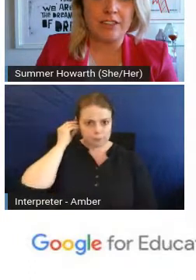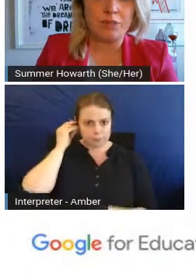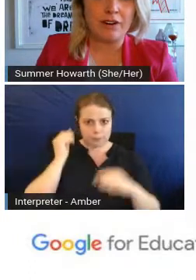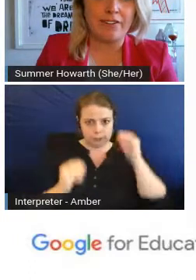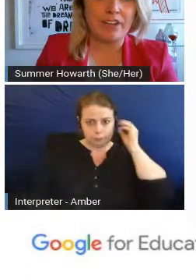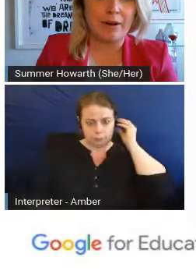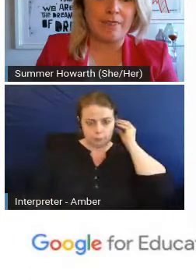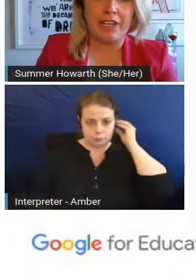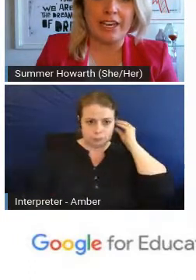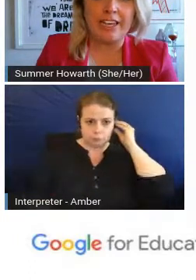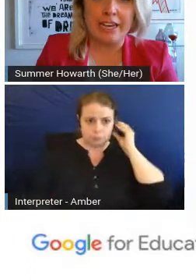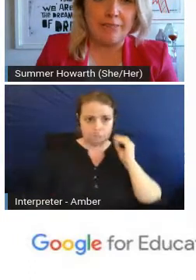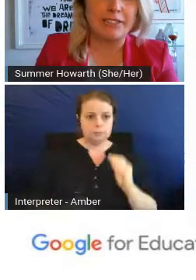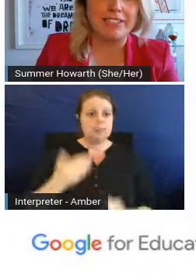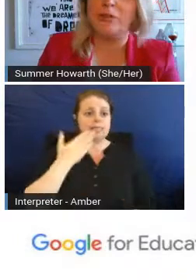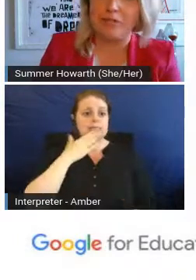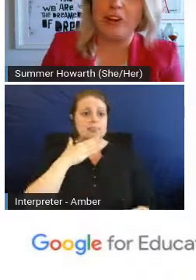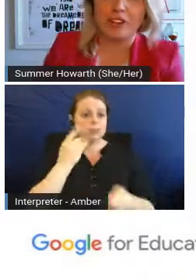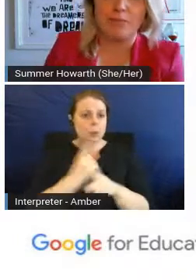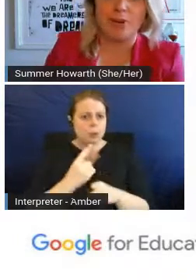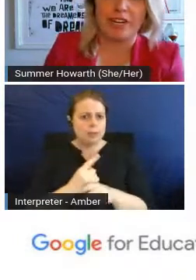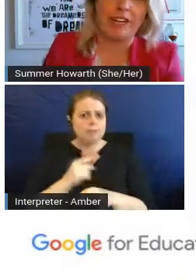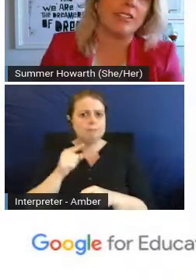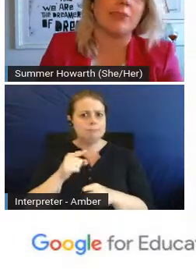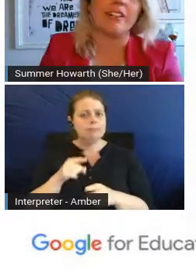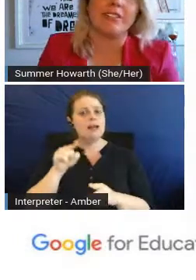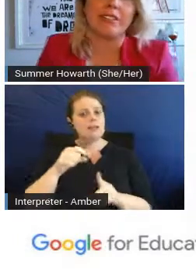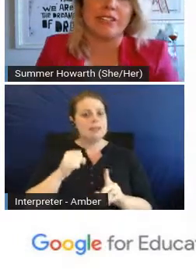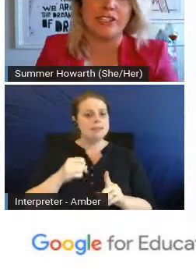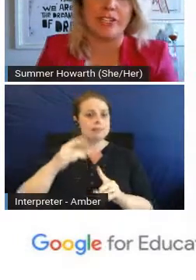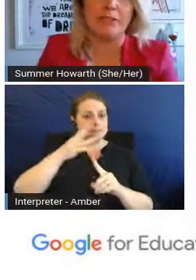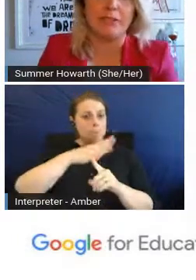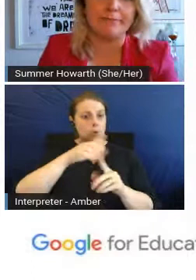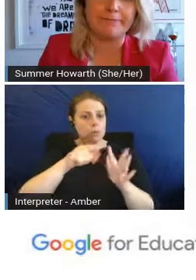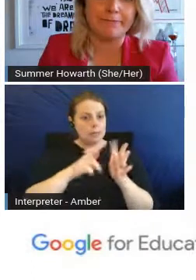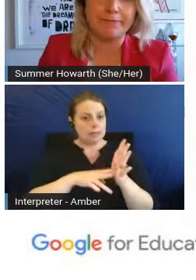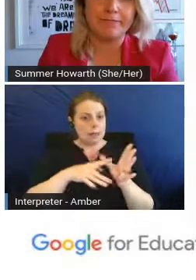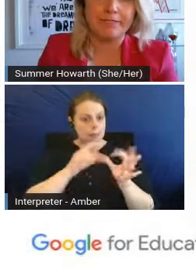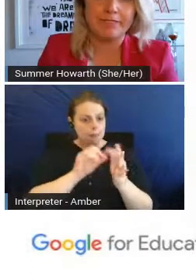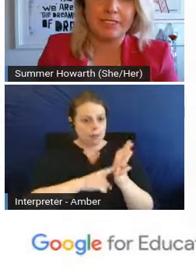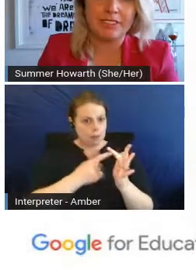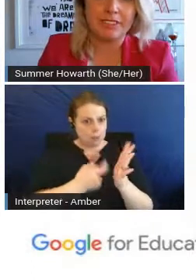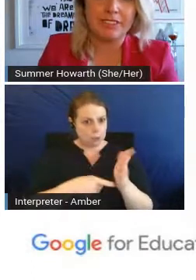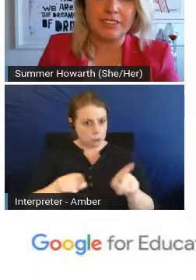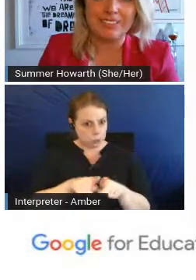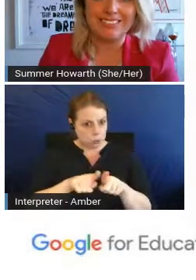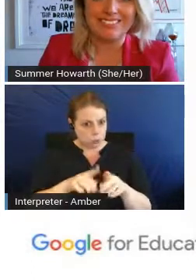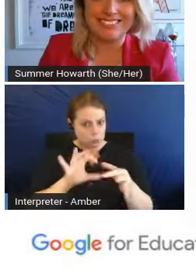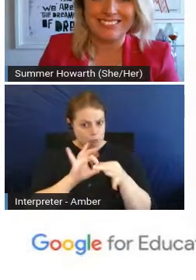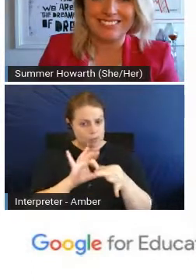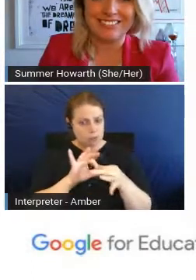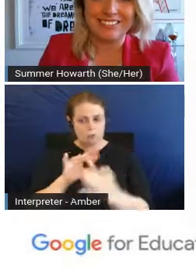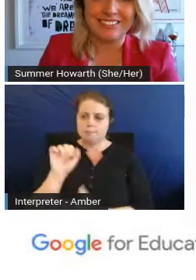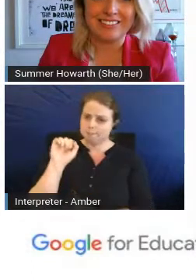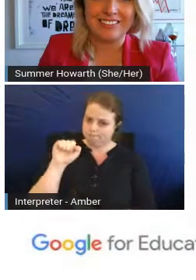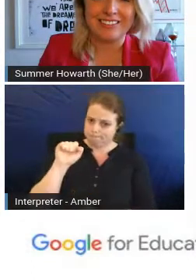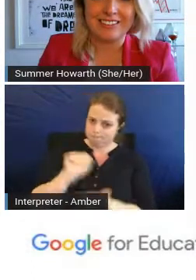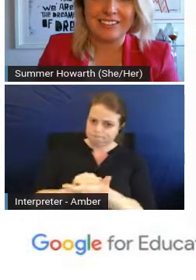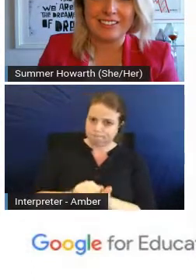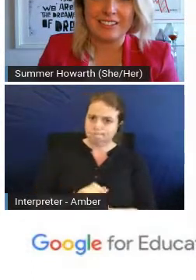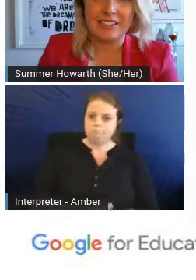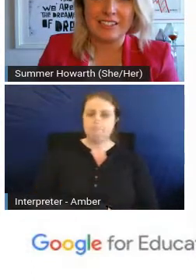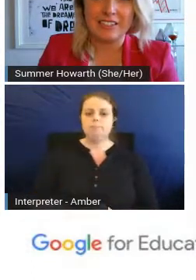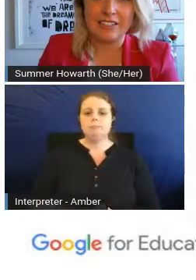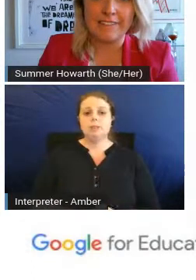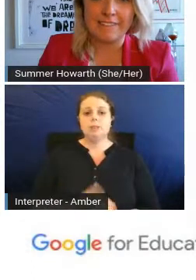And that's one of the key enablers that we've got in the model there as well, is relationships. Absolutely. We want to look at a